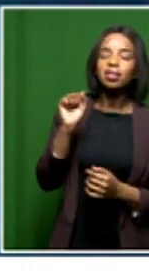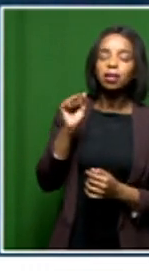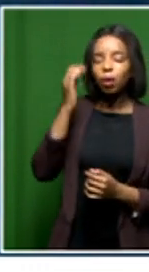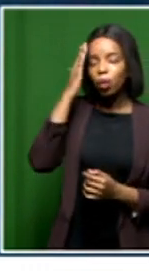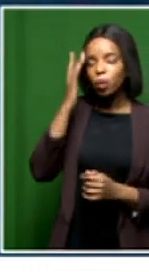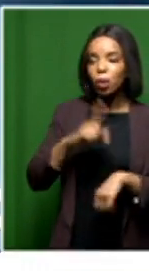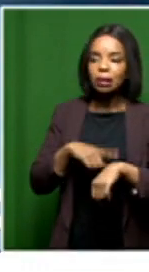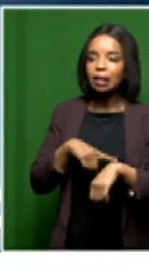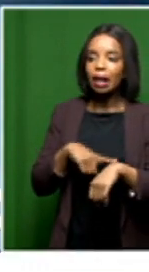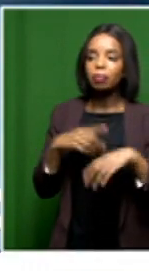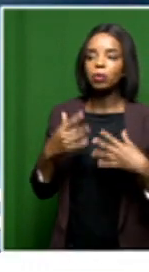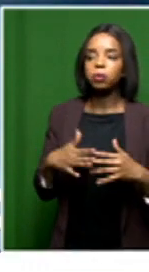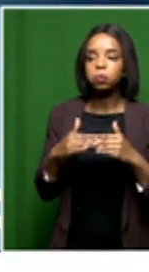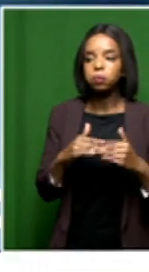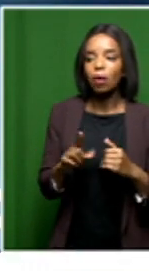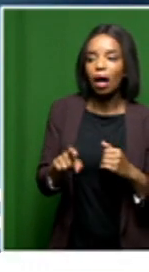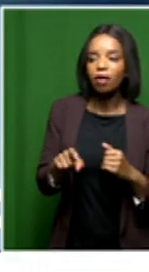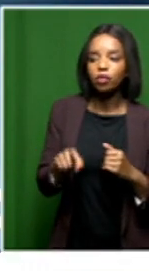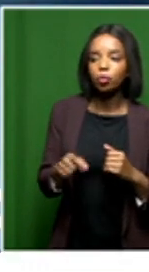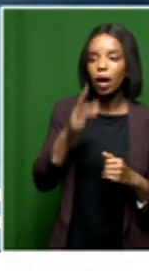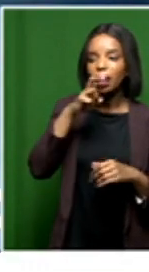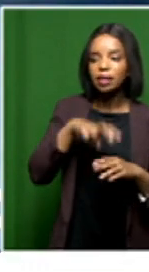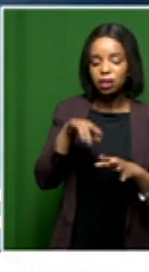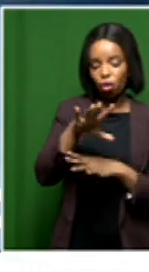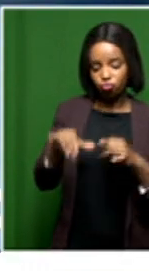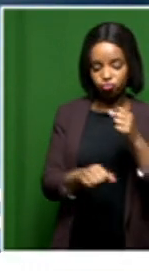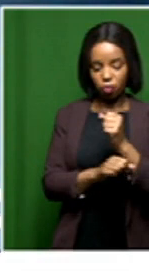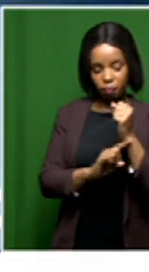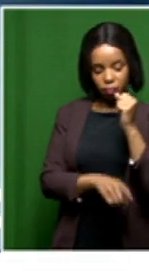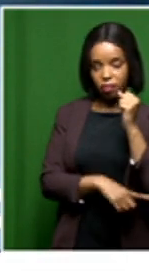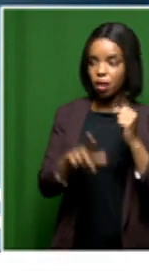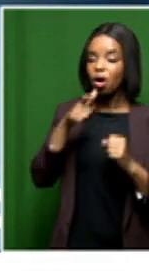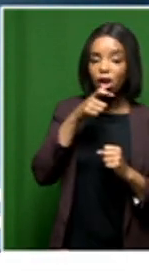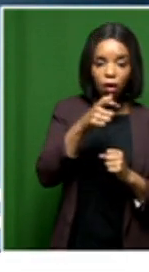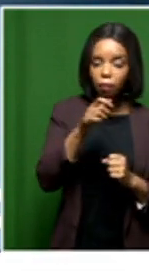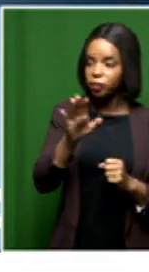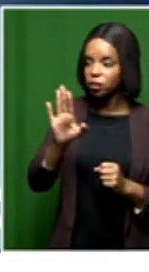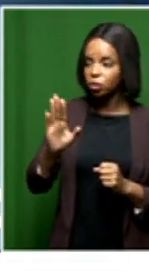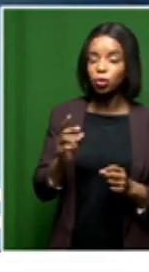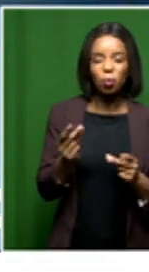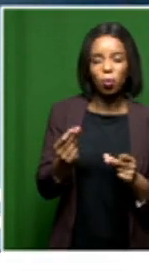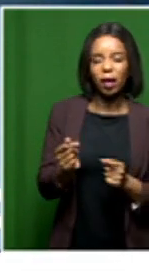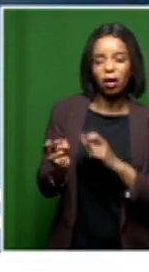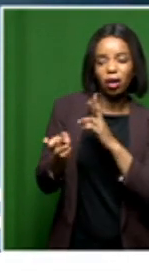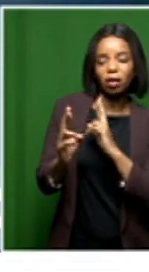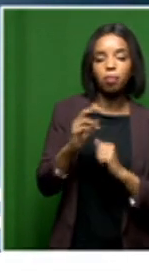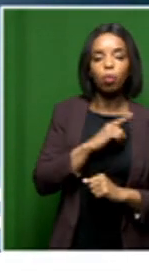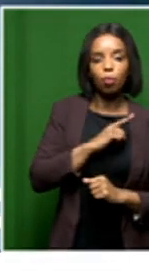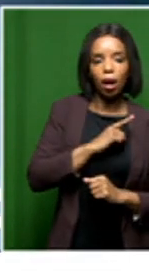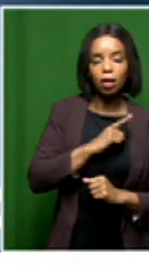time is of the essence. I just have to get a comment from you, and just a very quick one on this, because this has all now got to do with